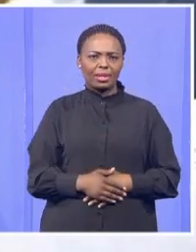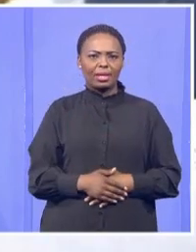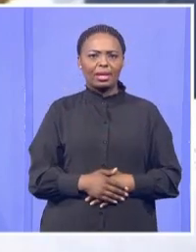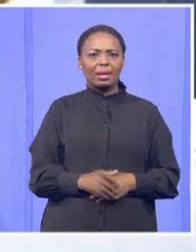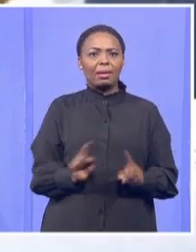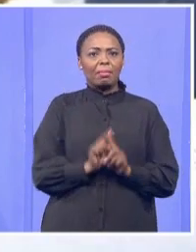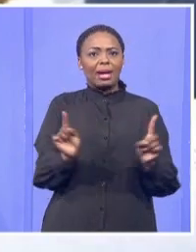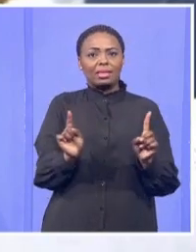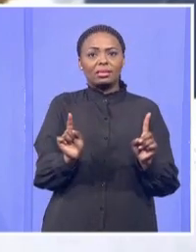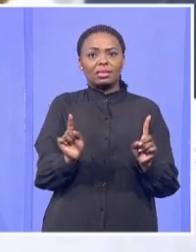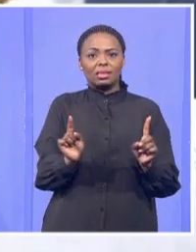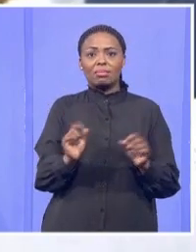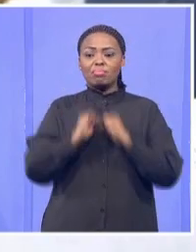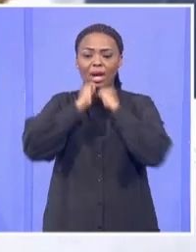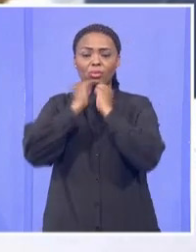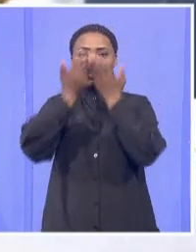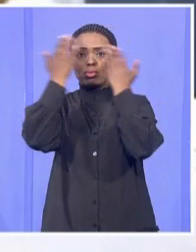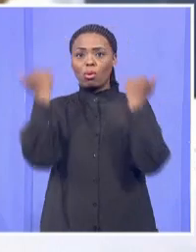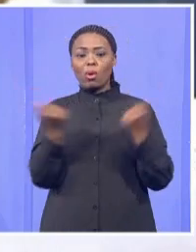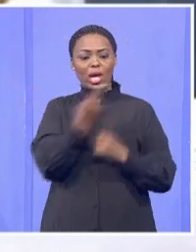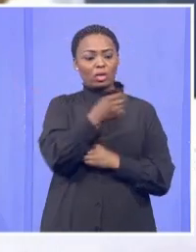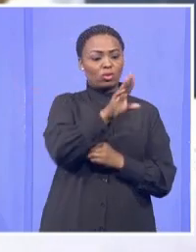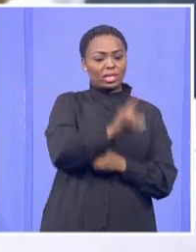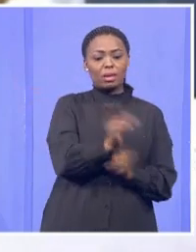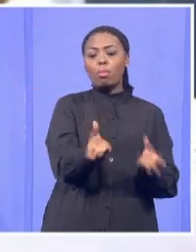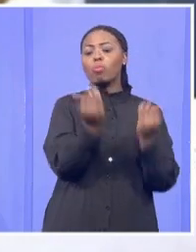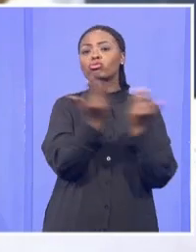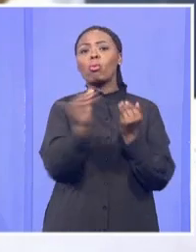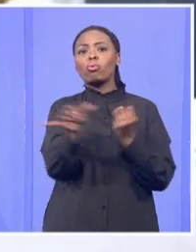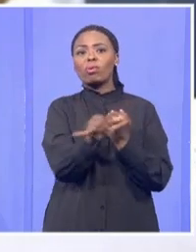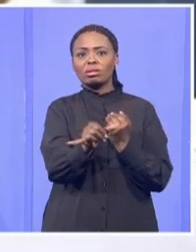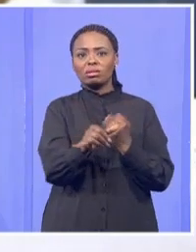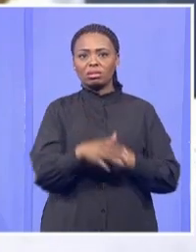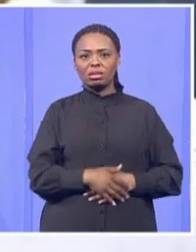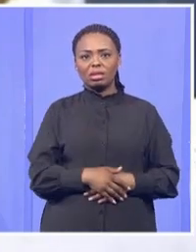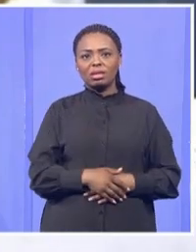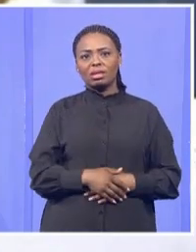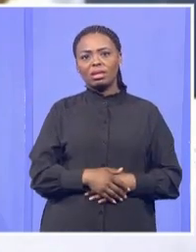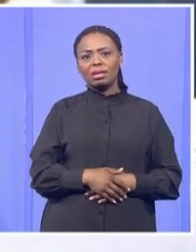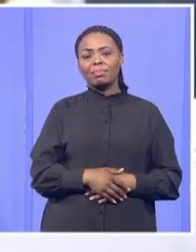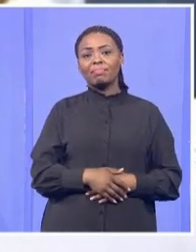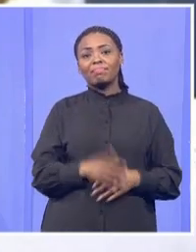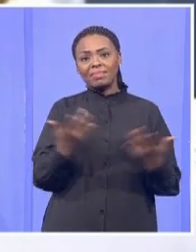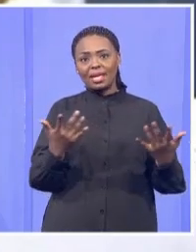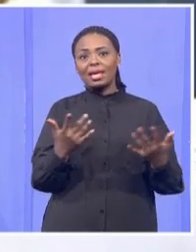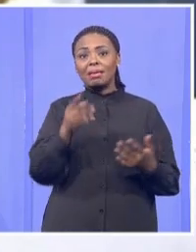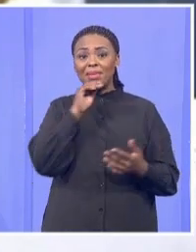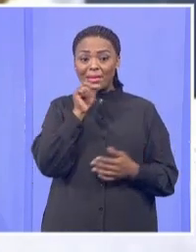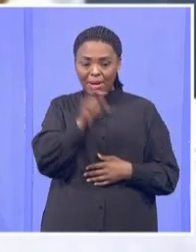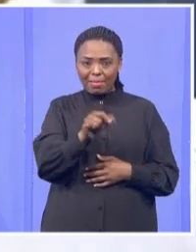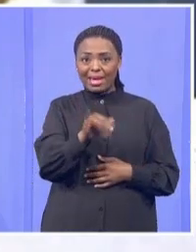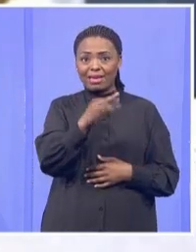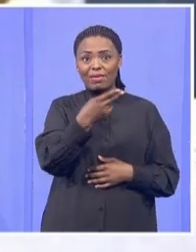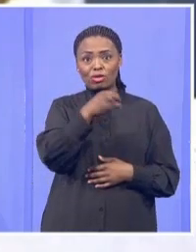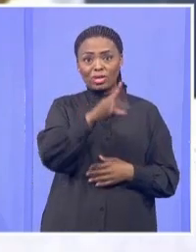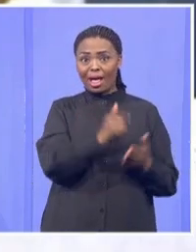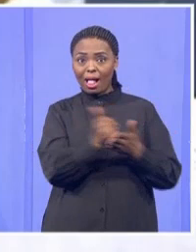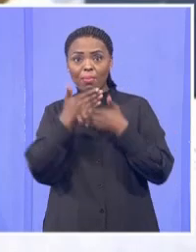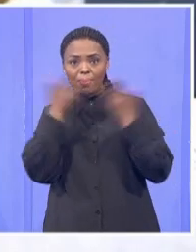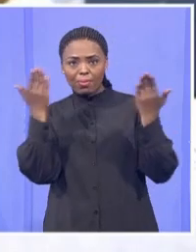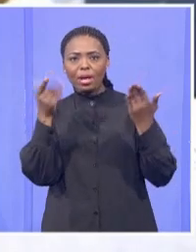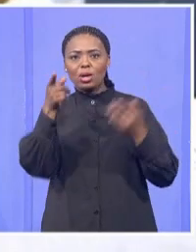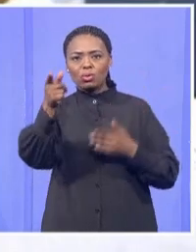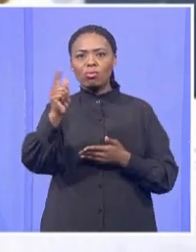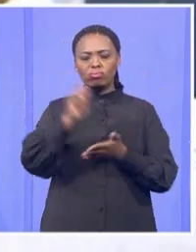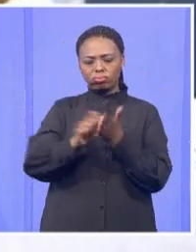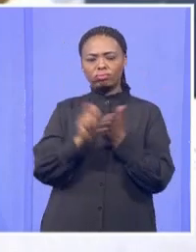their child, they have the right to appeal to the MEC. That's what we are arguing. But obviously,